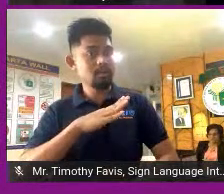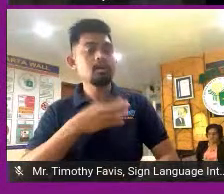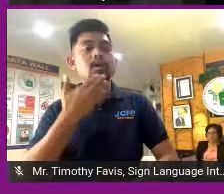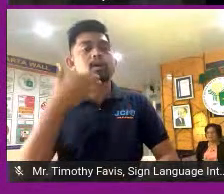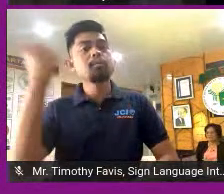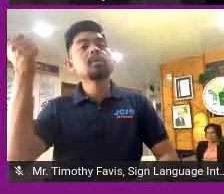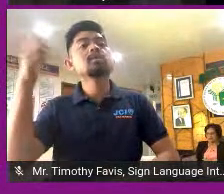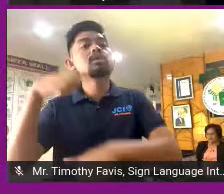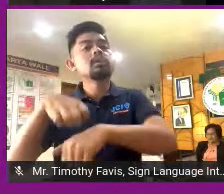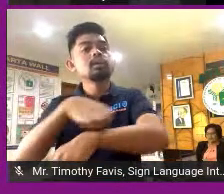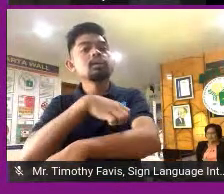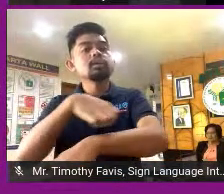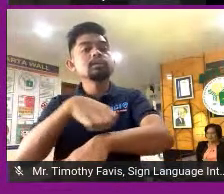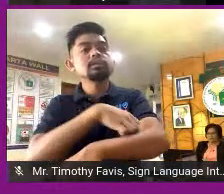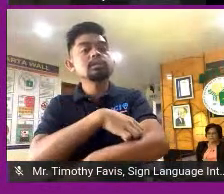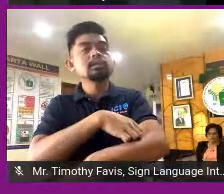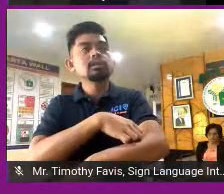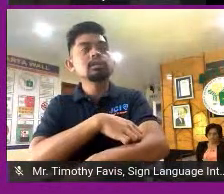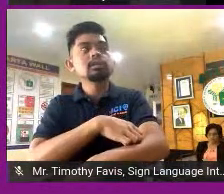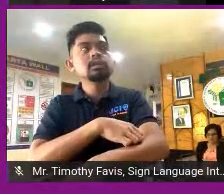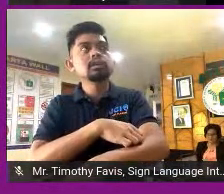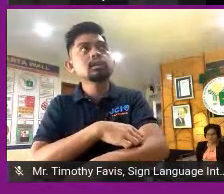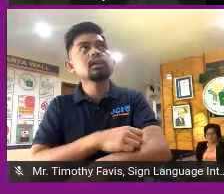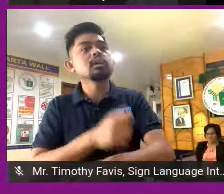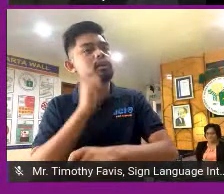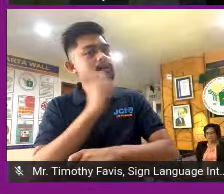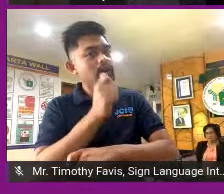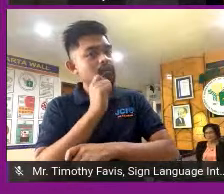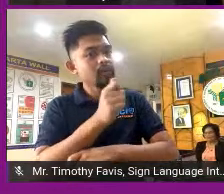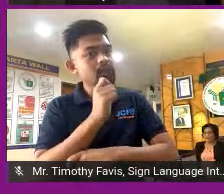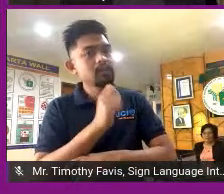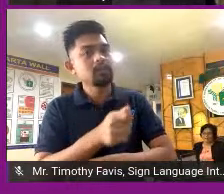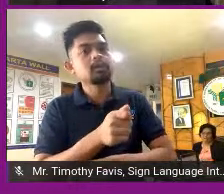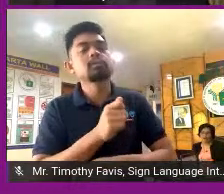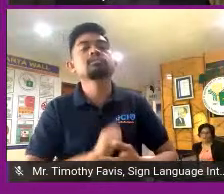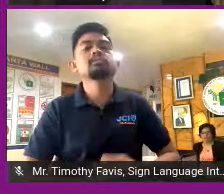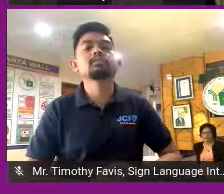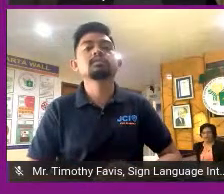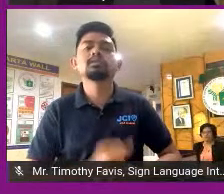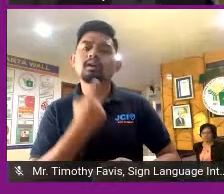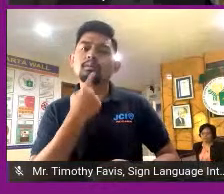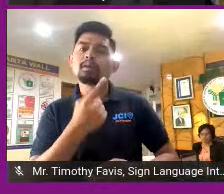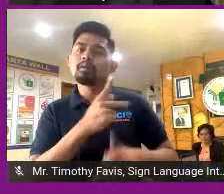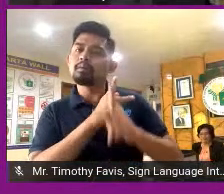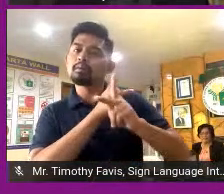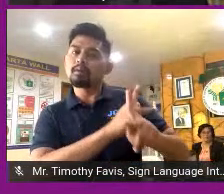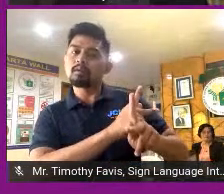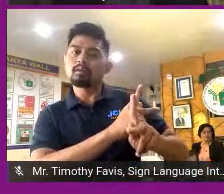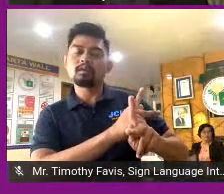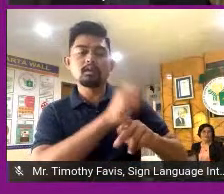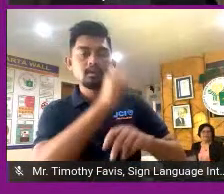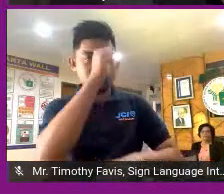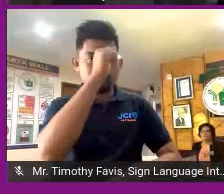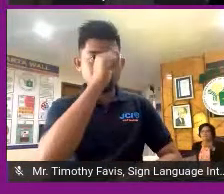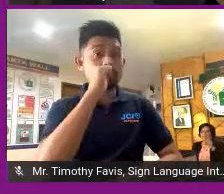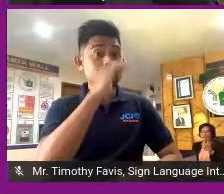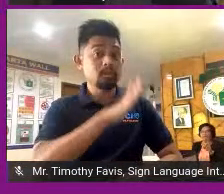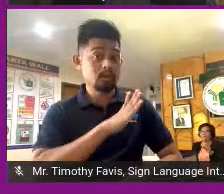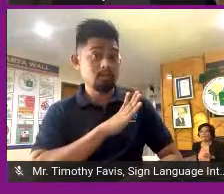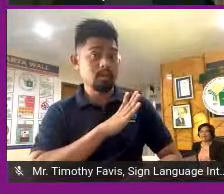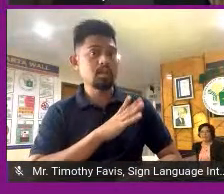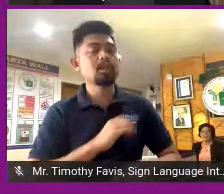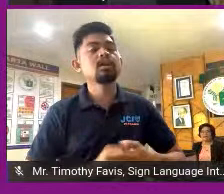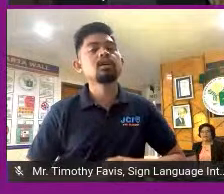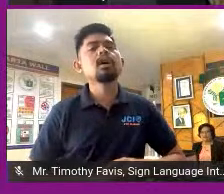better engineers, architects, welders, or carpenters. Sabi, they are the protectors of women. But may